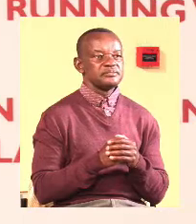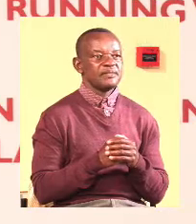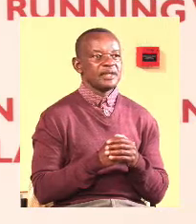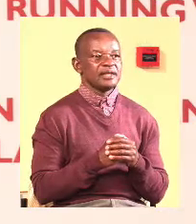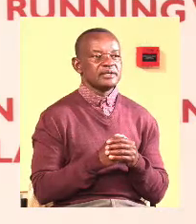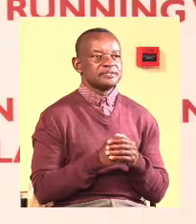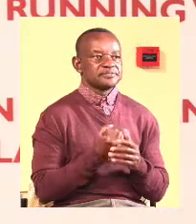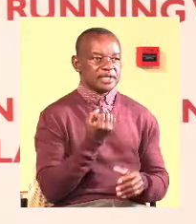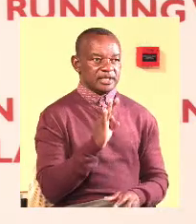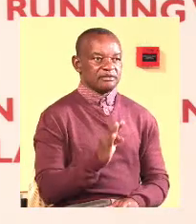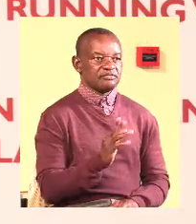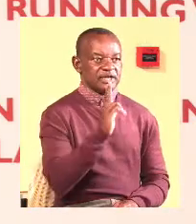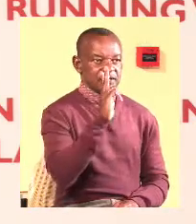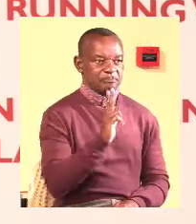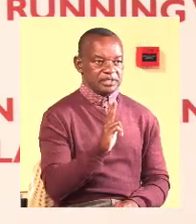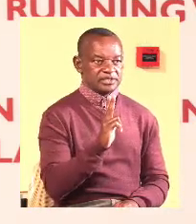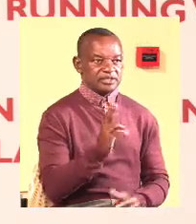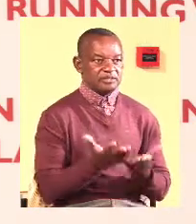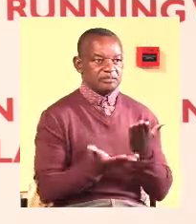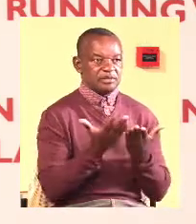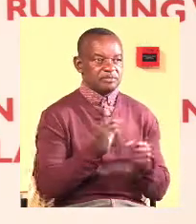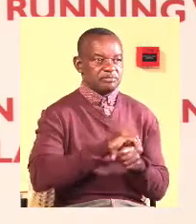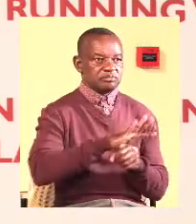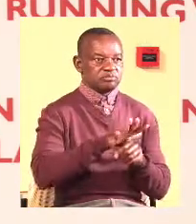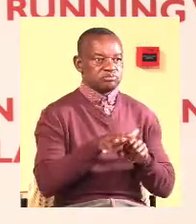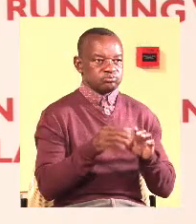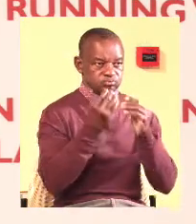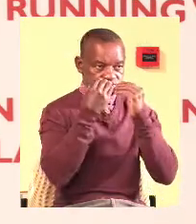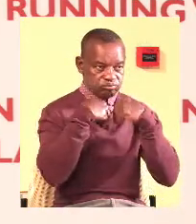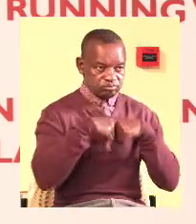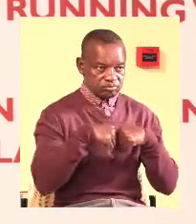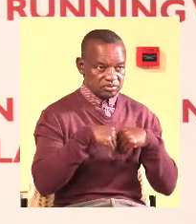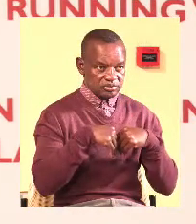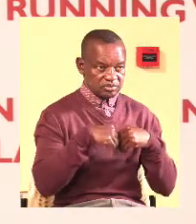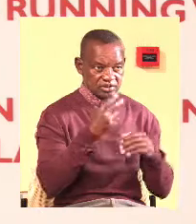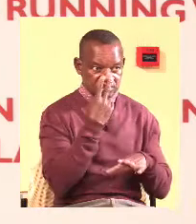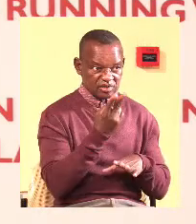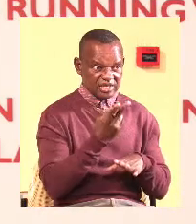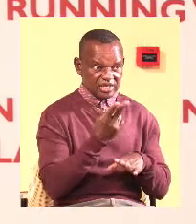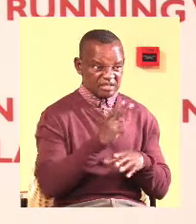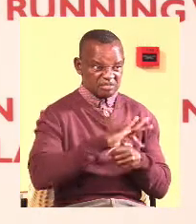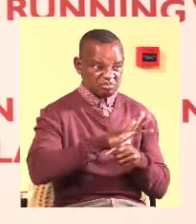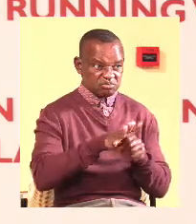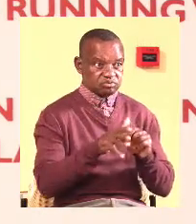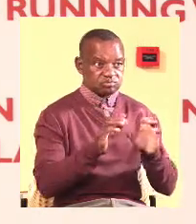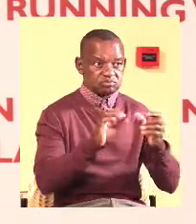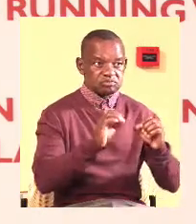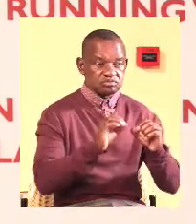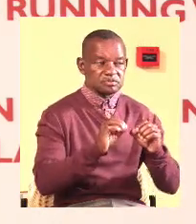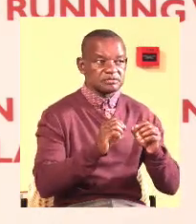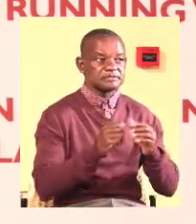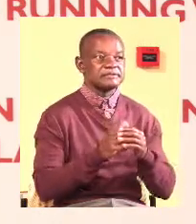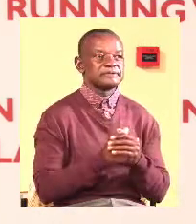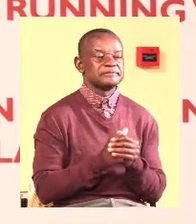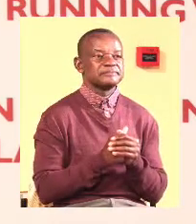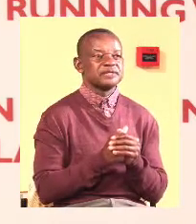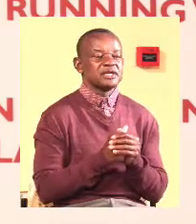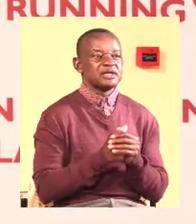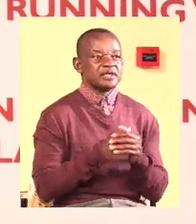now negative, they will do a retest to make sure that that test is coming out